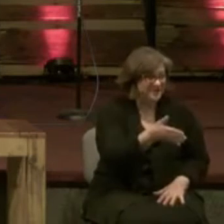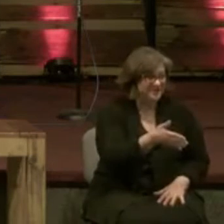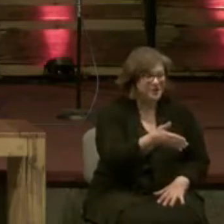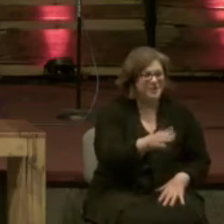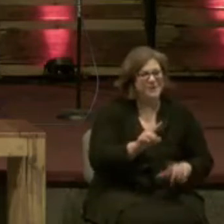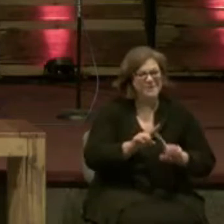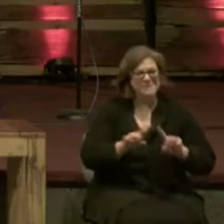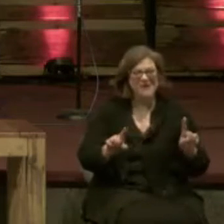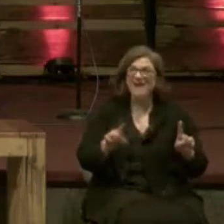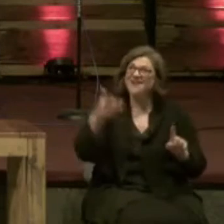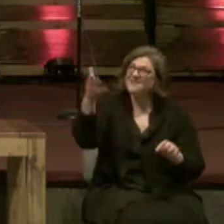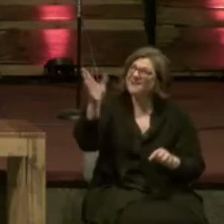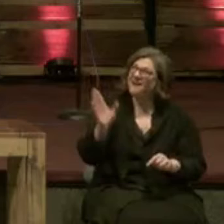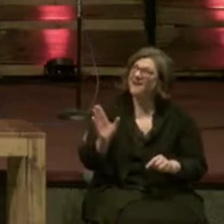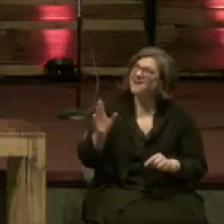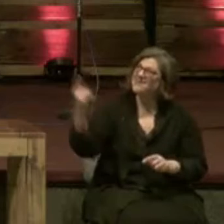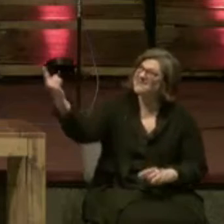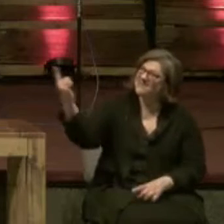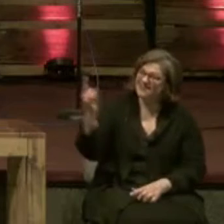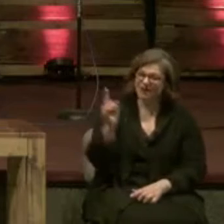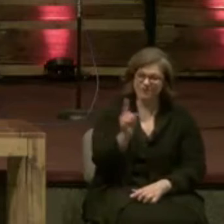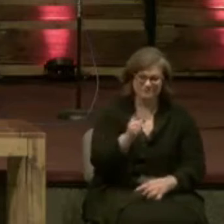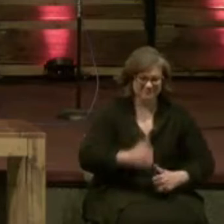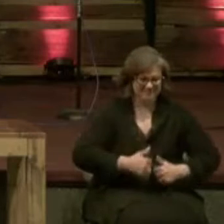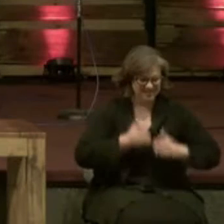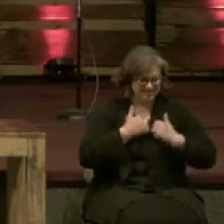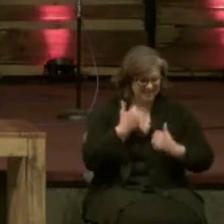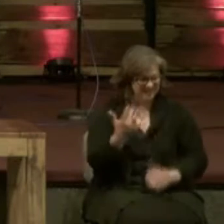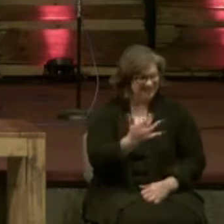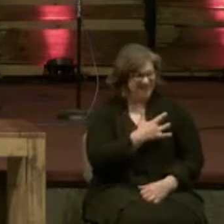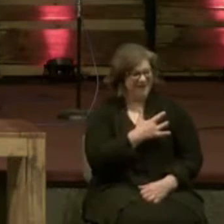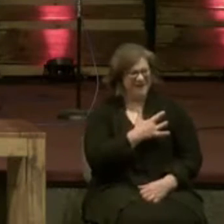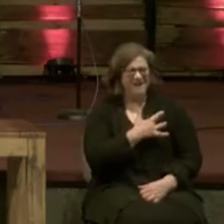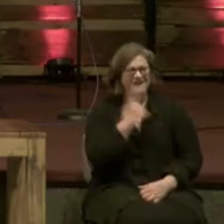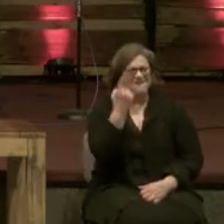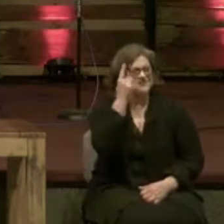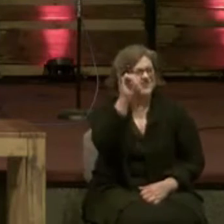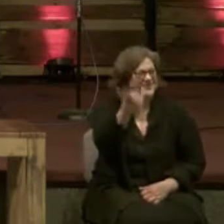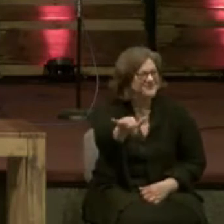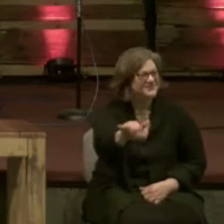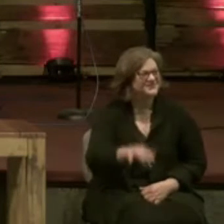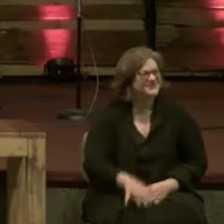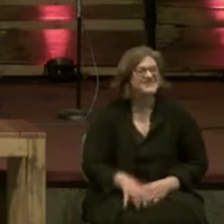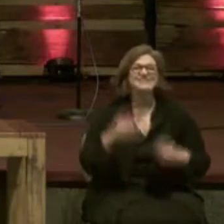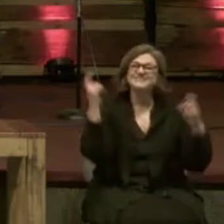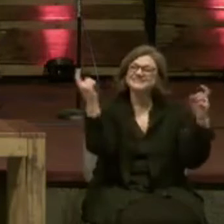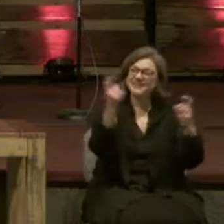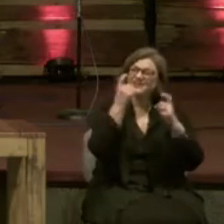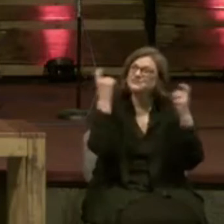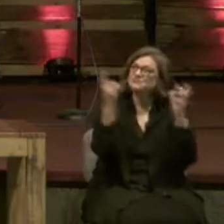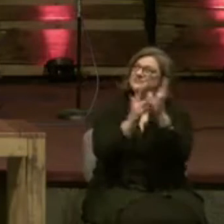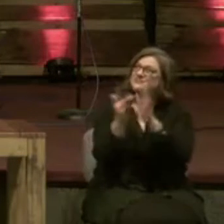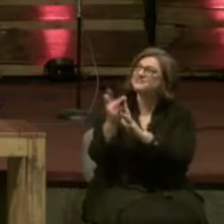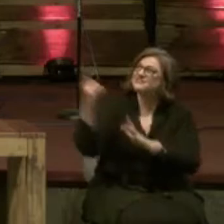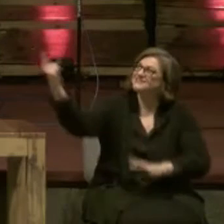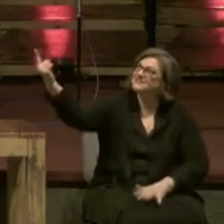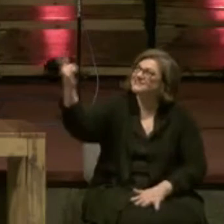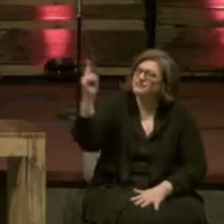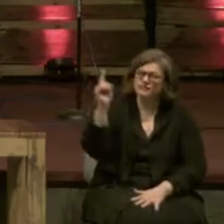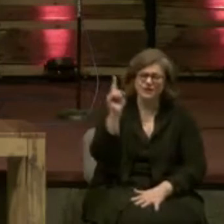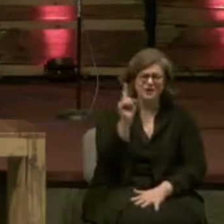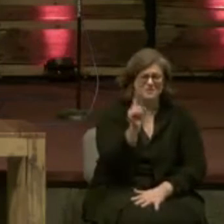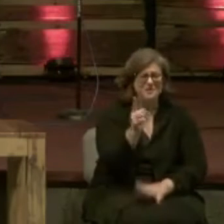God coming near to us. It's about celebrating him coming in the fullness of